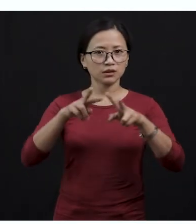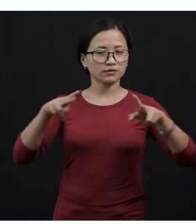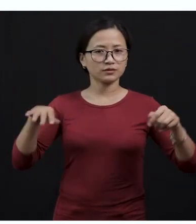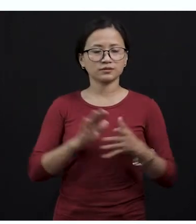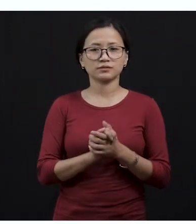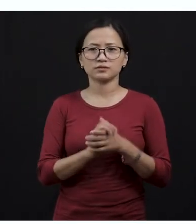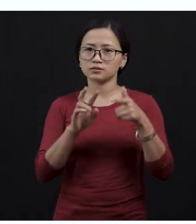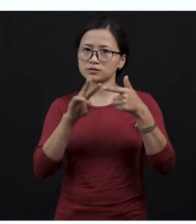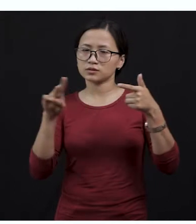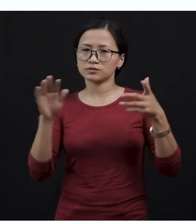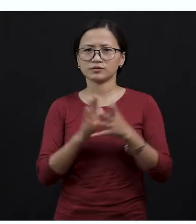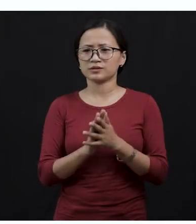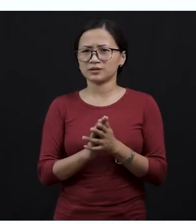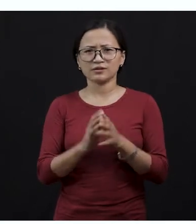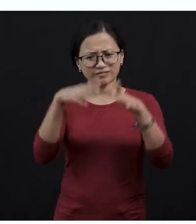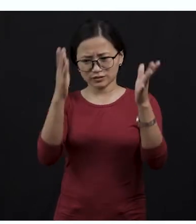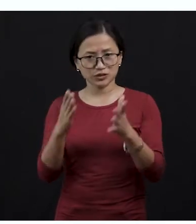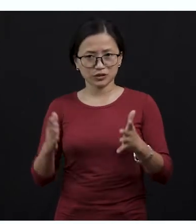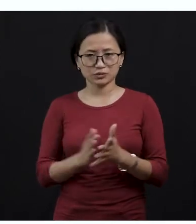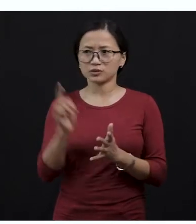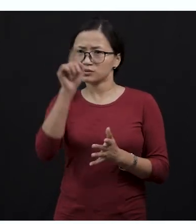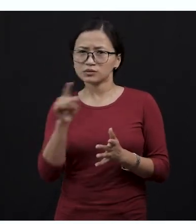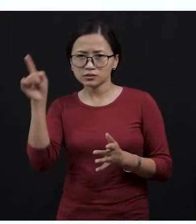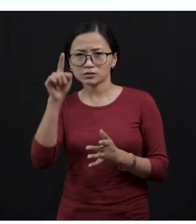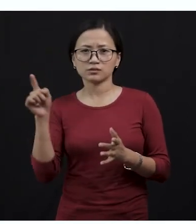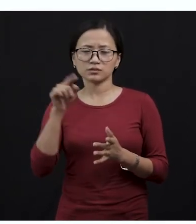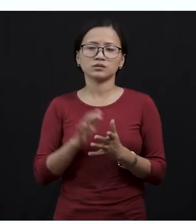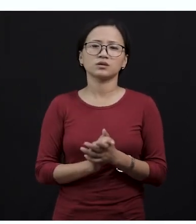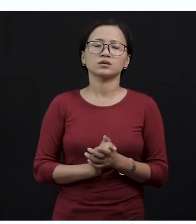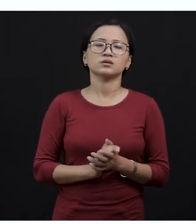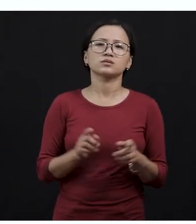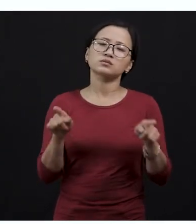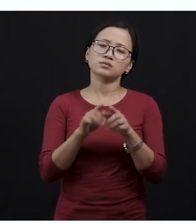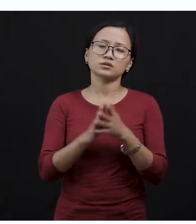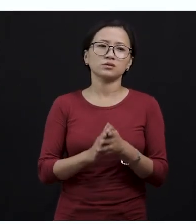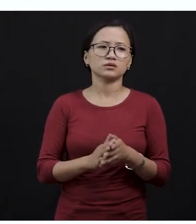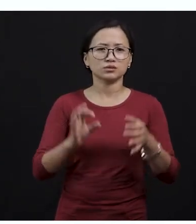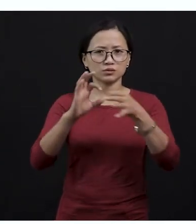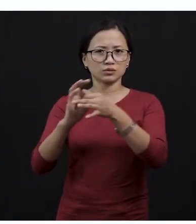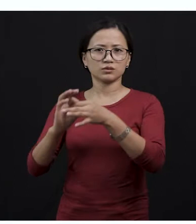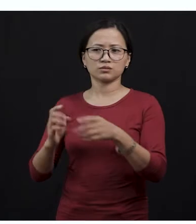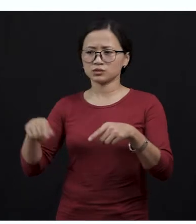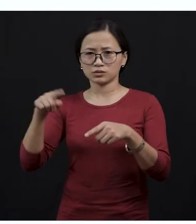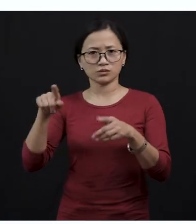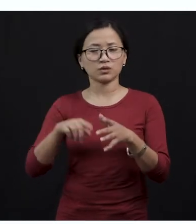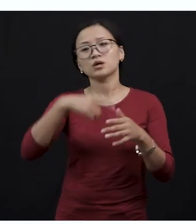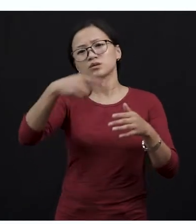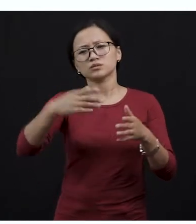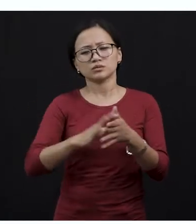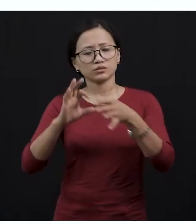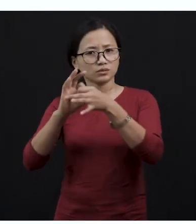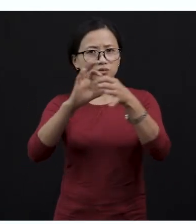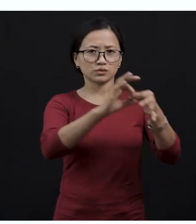of tissues, right? Different shapes. So this different type of tissue will join with another, say, similar types. This will join with similar types, similar. They